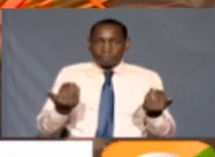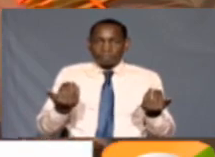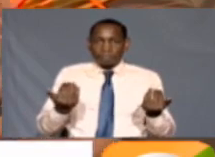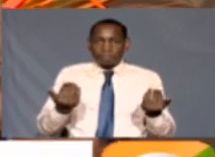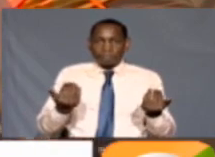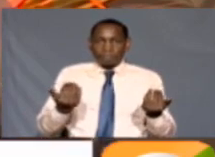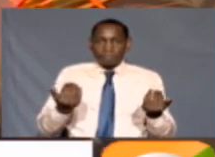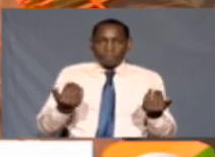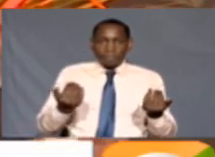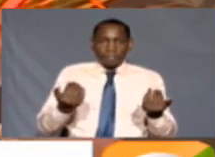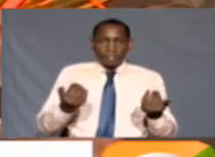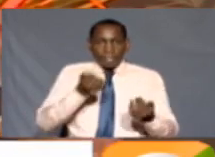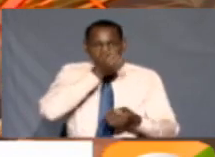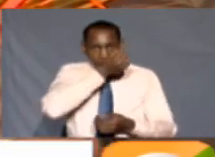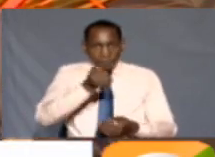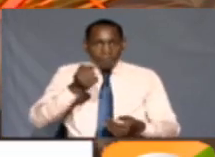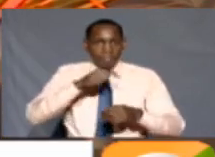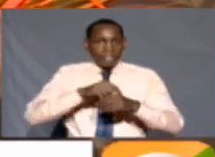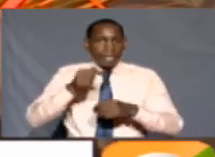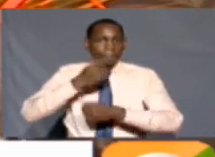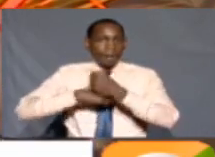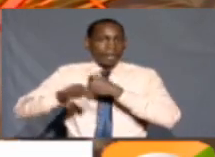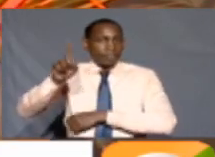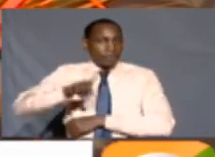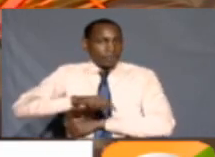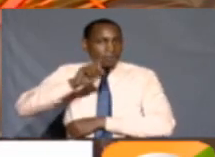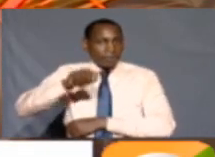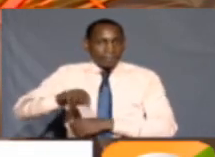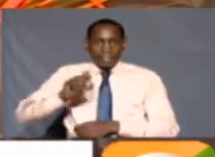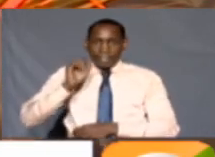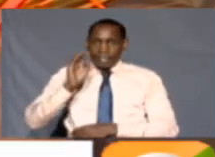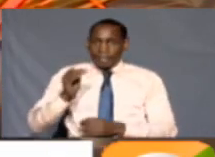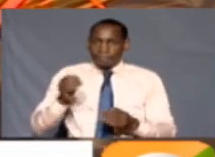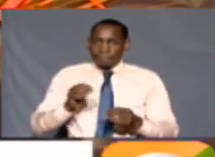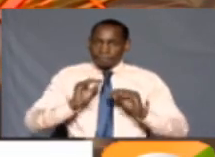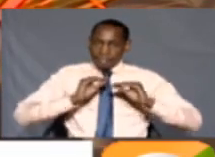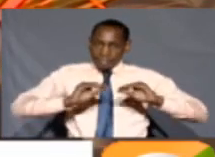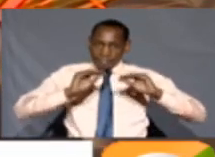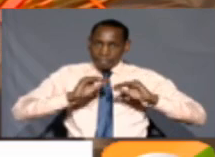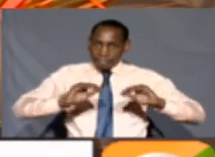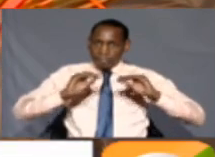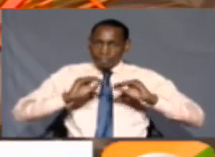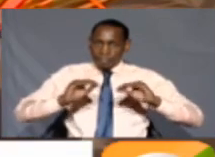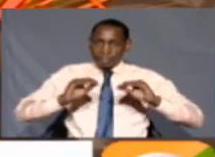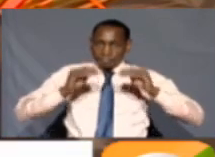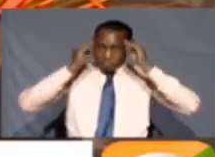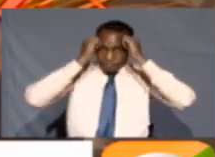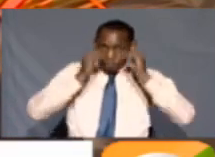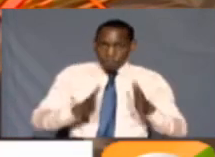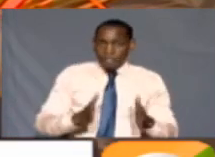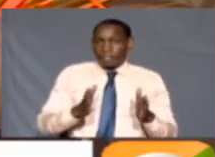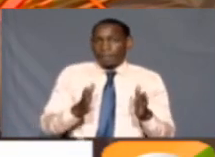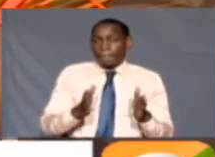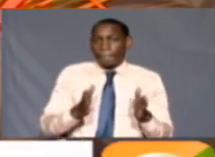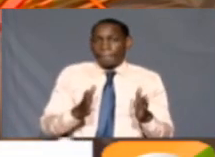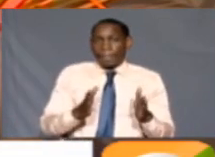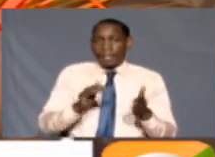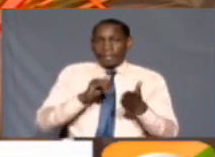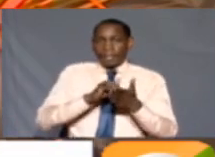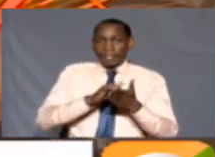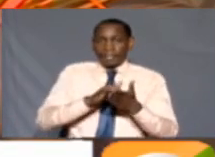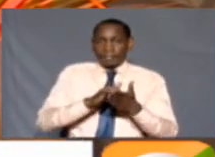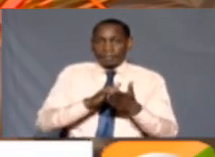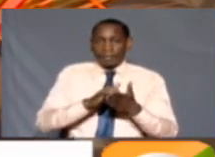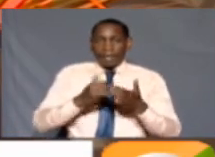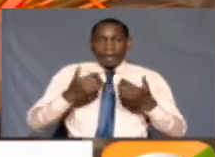look the other way when things are going wrong. I think if we can inculture, you know, students in a sense that we begin to